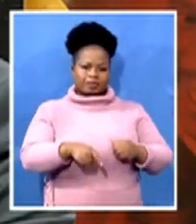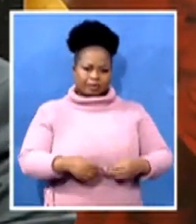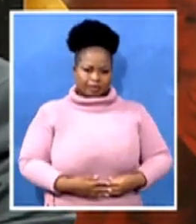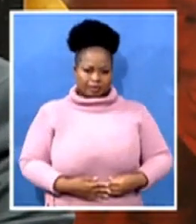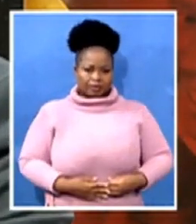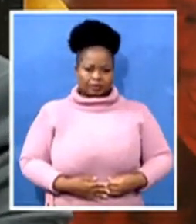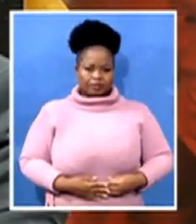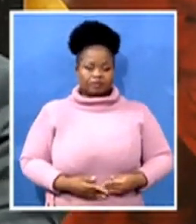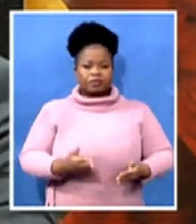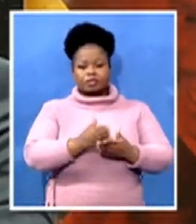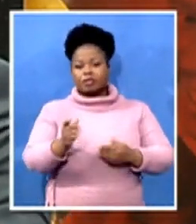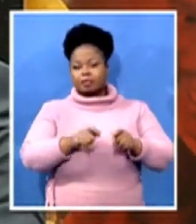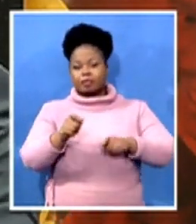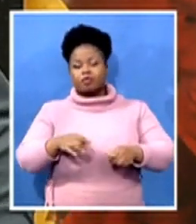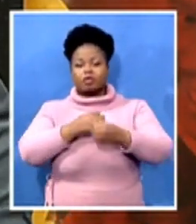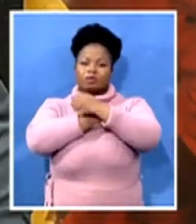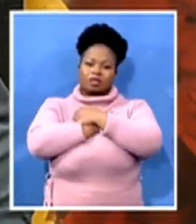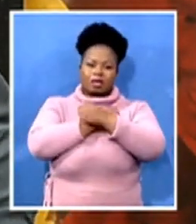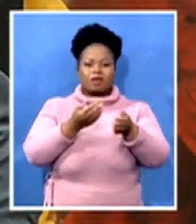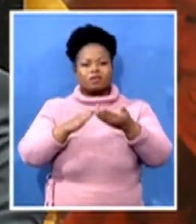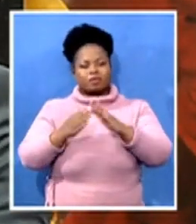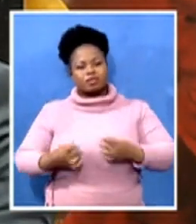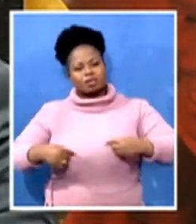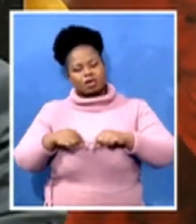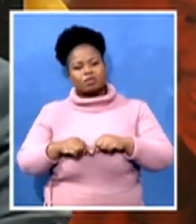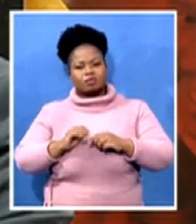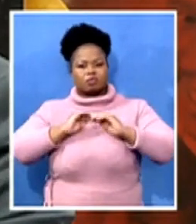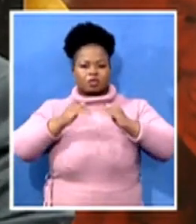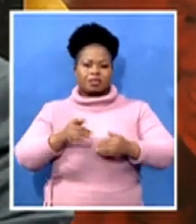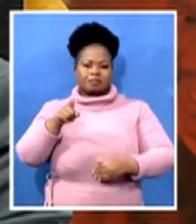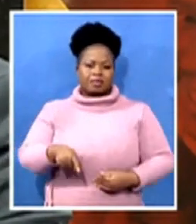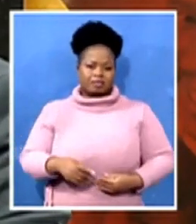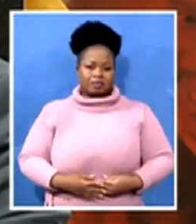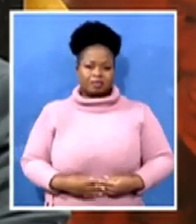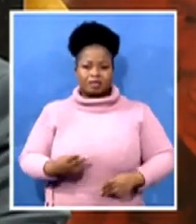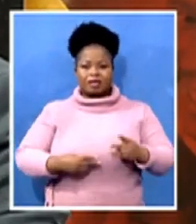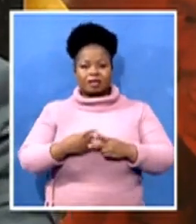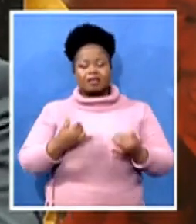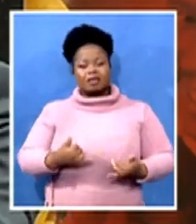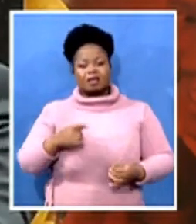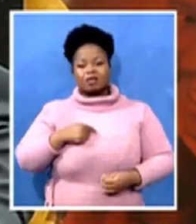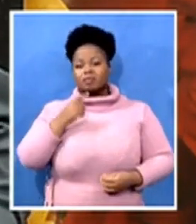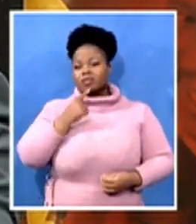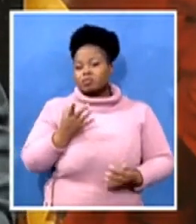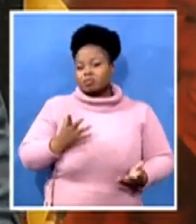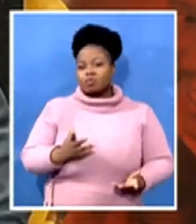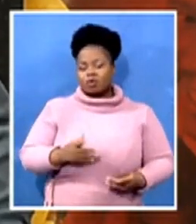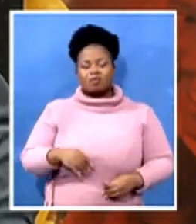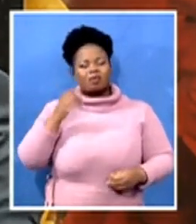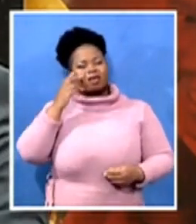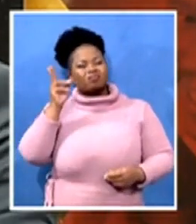communities. Lamazwi ke angafana kwangathi ngamazwi aqhelekileyo kuba kudala